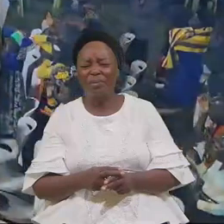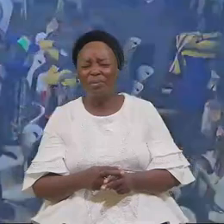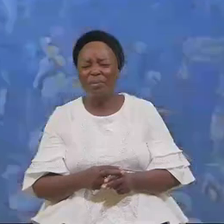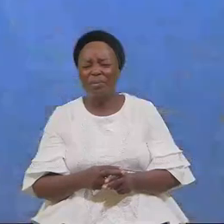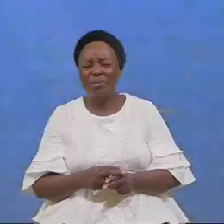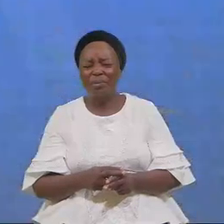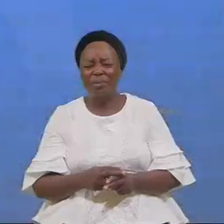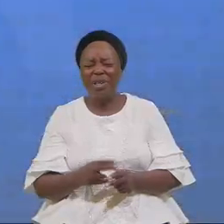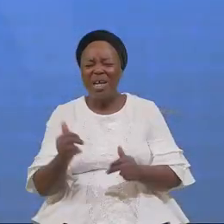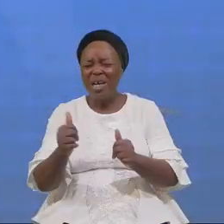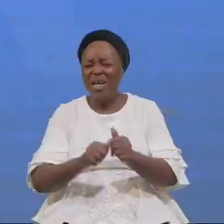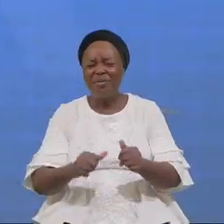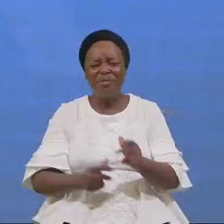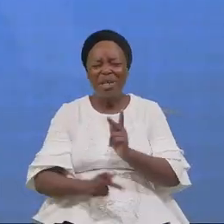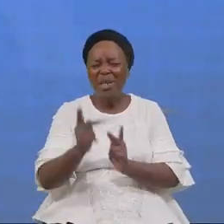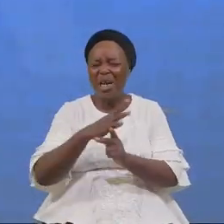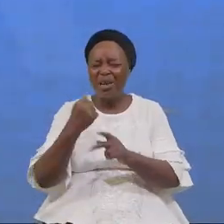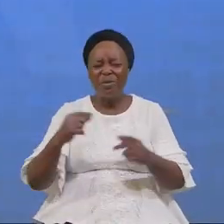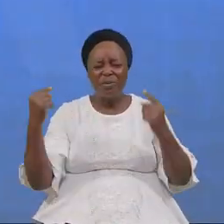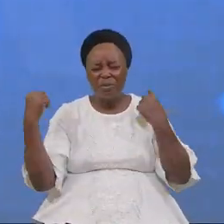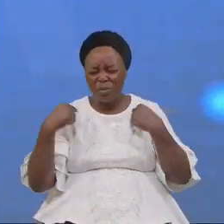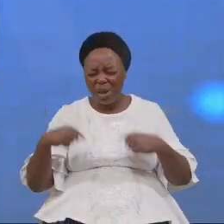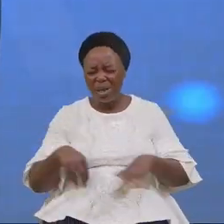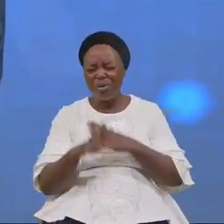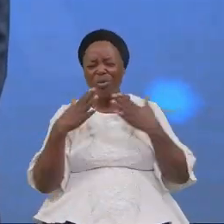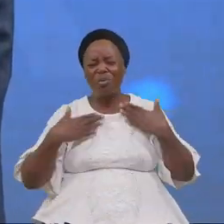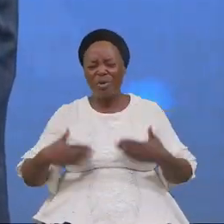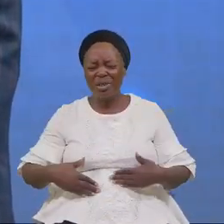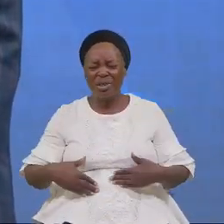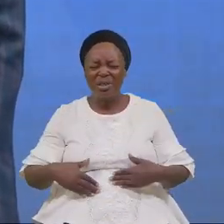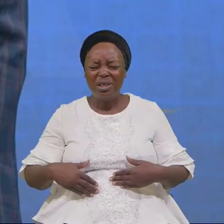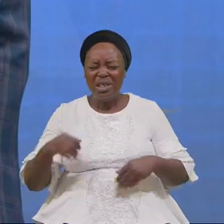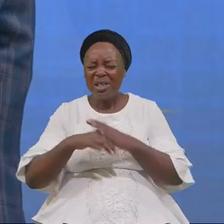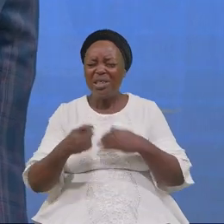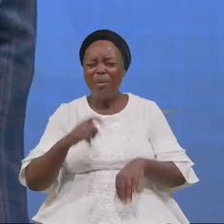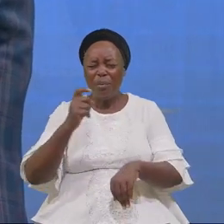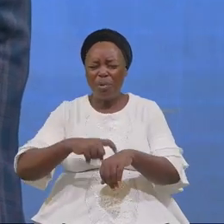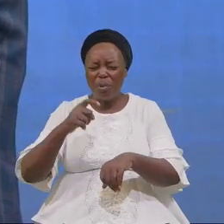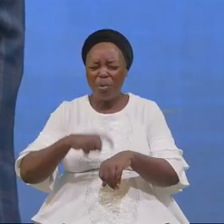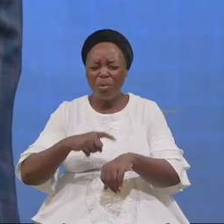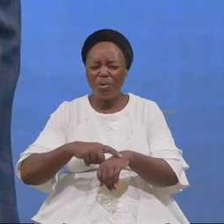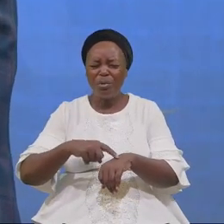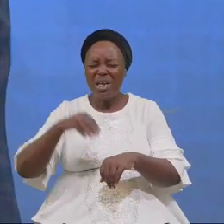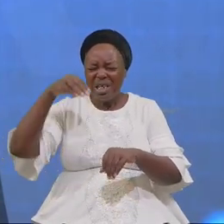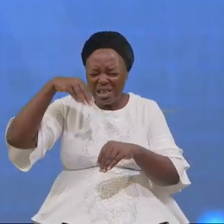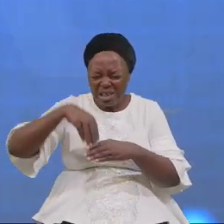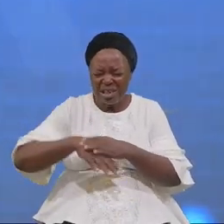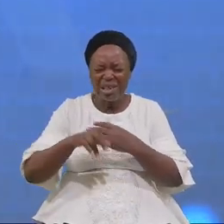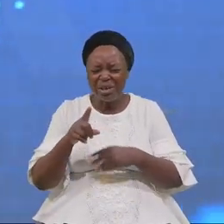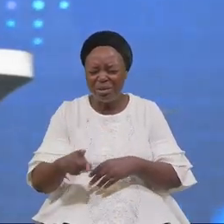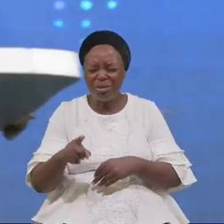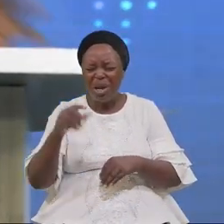Every form of pain in your body, in the bone, inside you, in